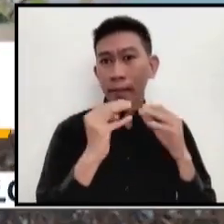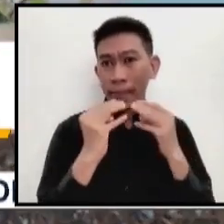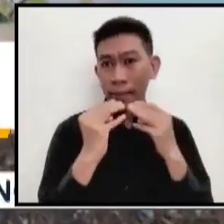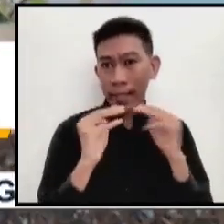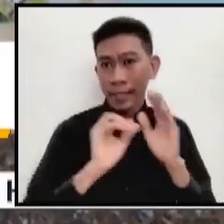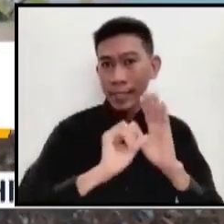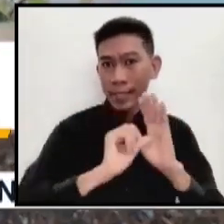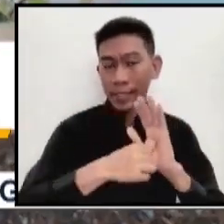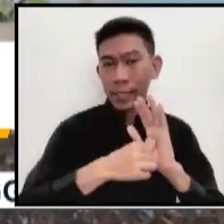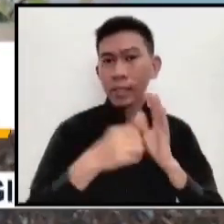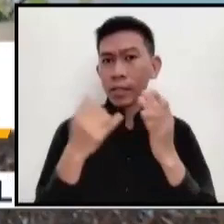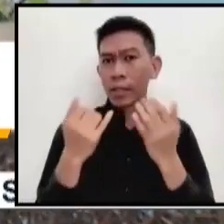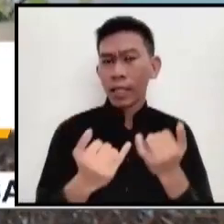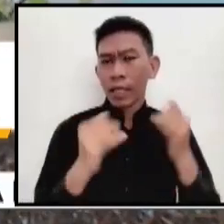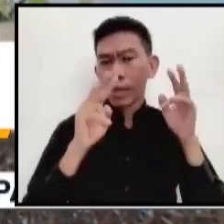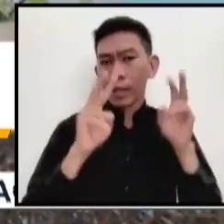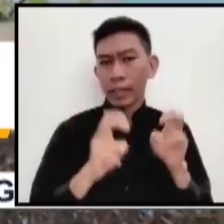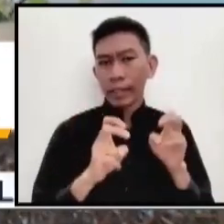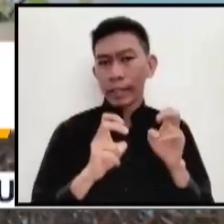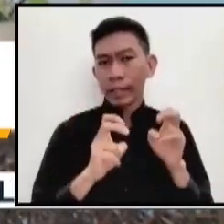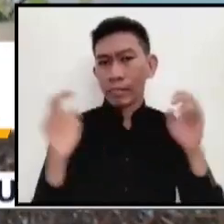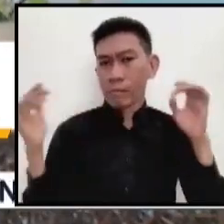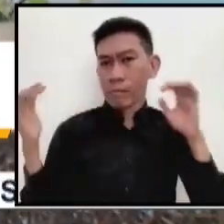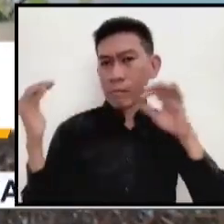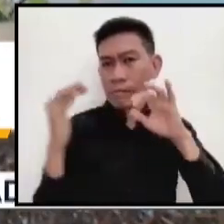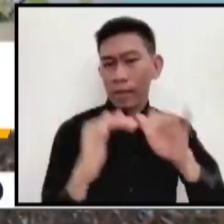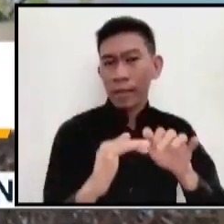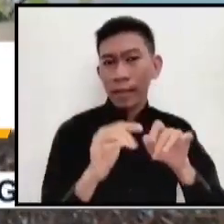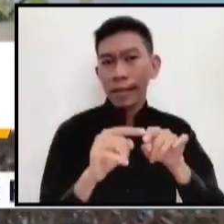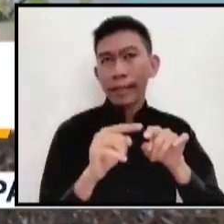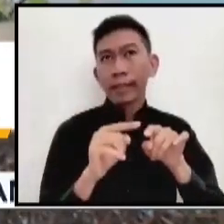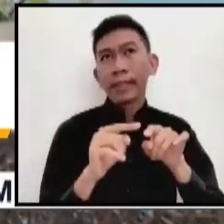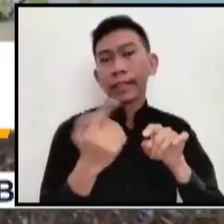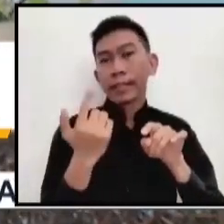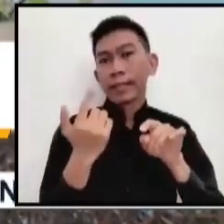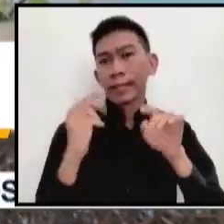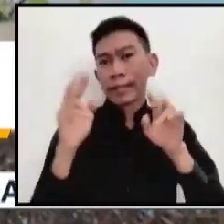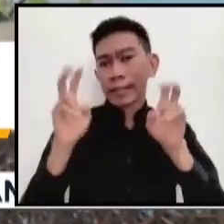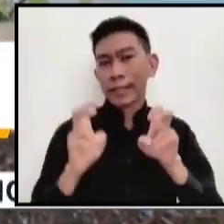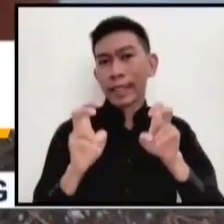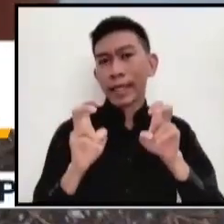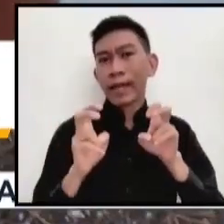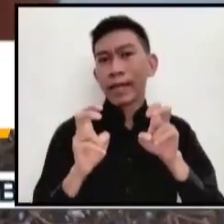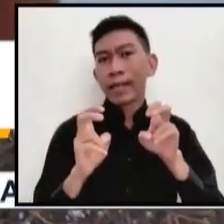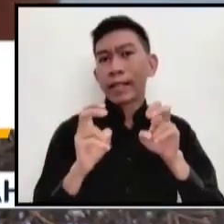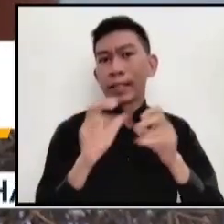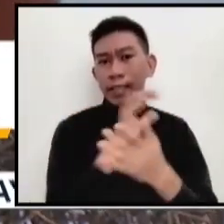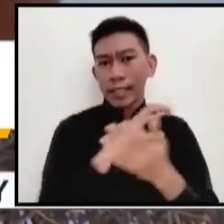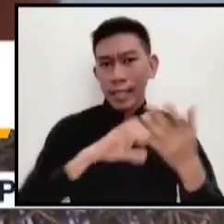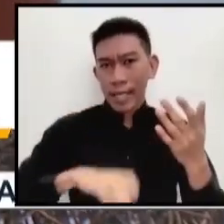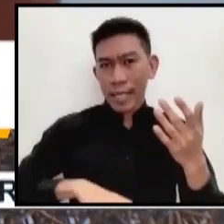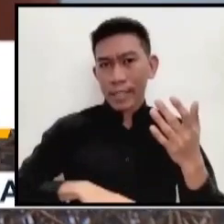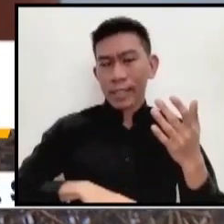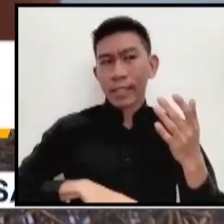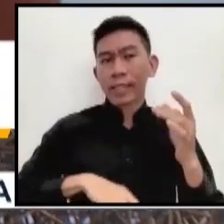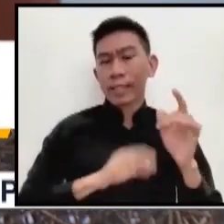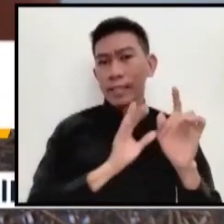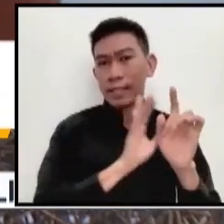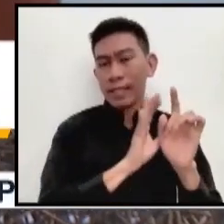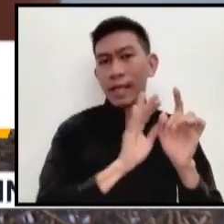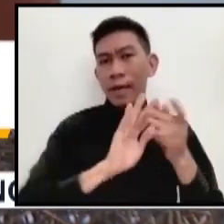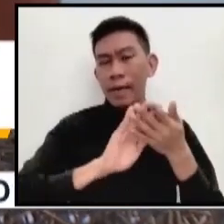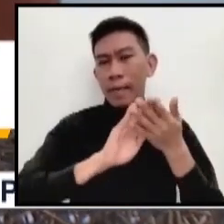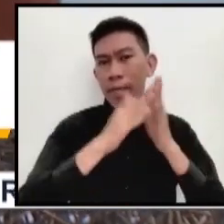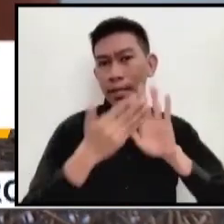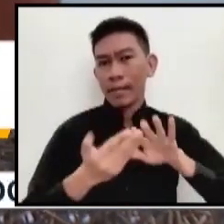ngayong taon, yung Christ the Peacemaker. Yes. Paano ba ito, mm-hmm, magiging, gano'n ito ka-importante sa panahon, mm-hmm, ngayon?